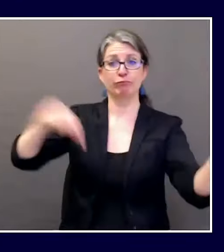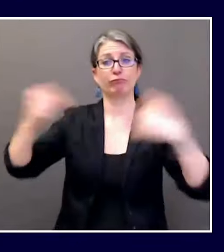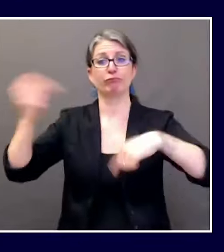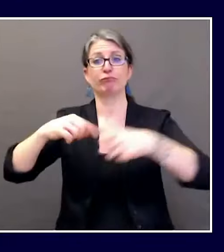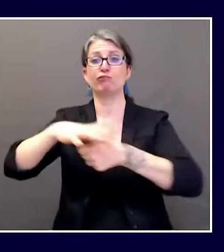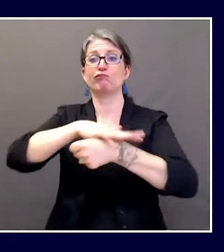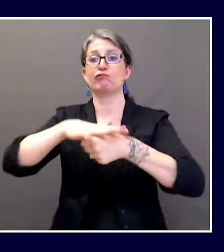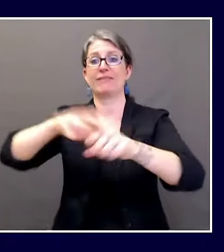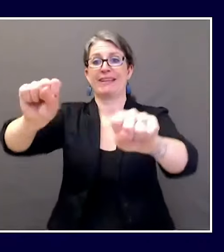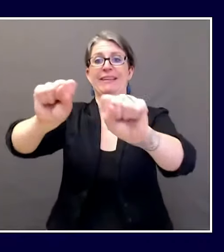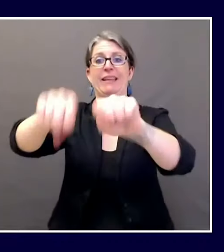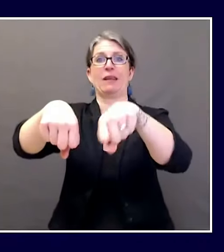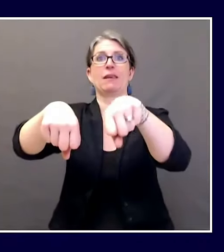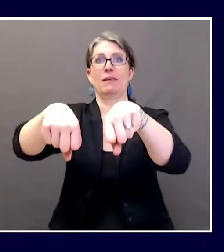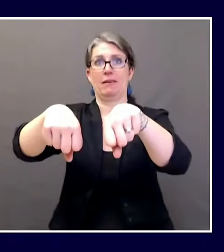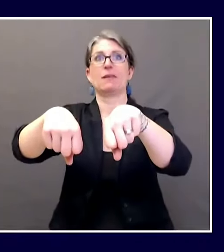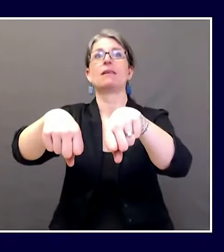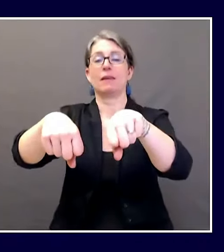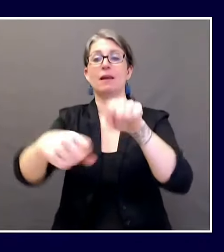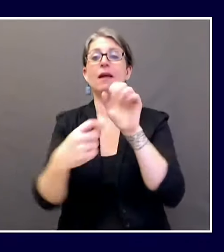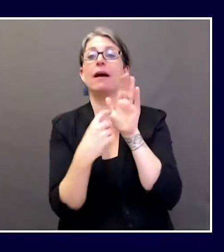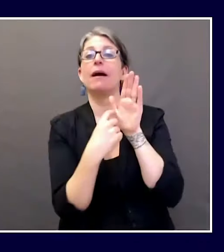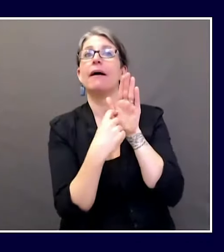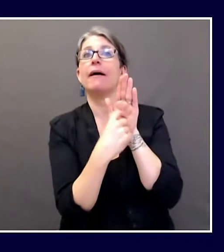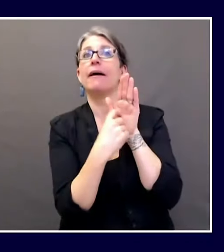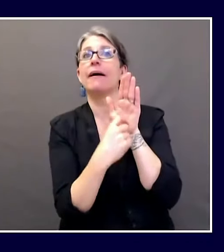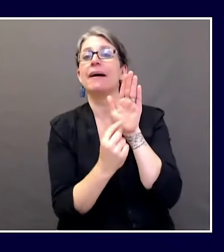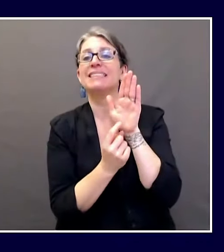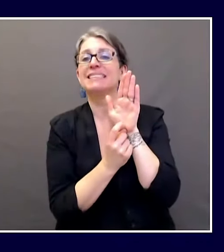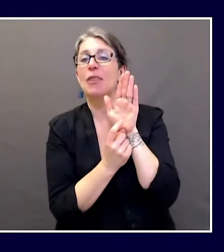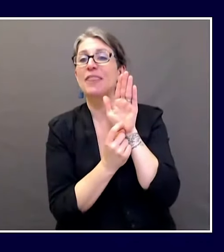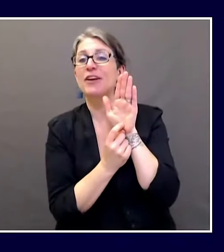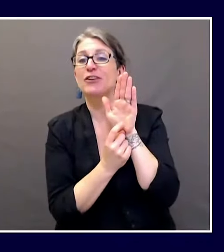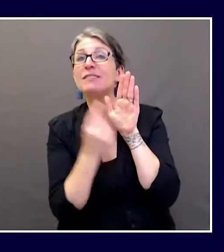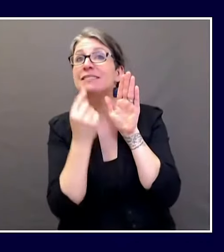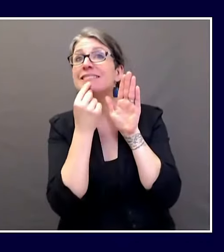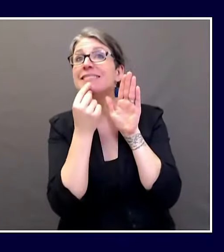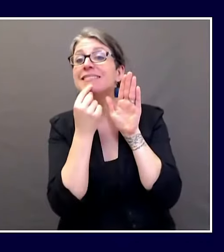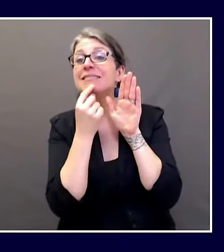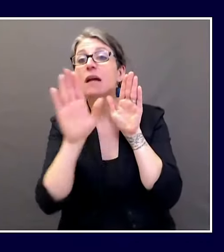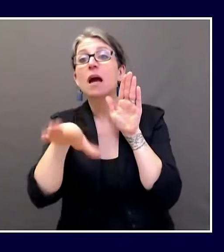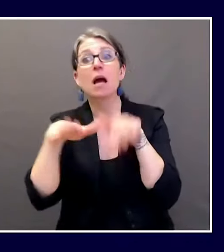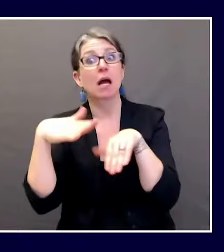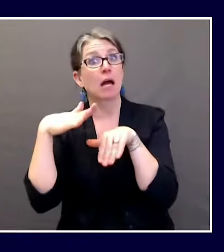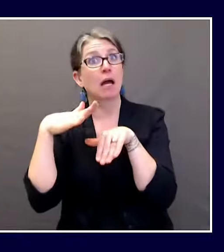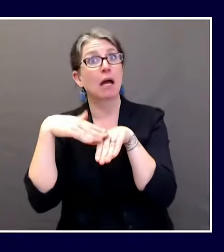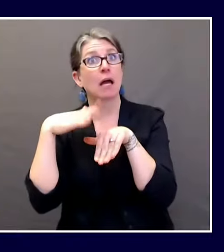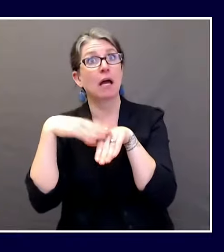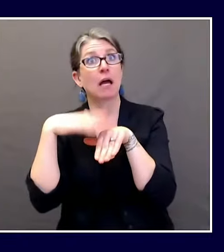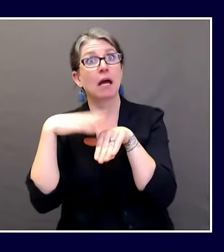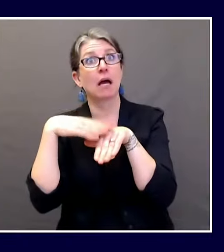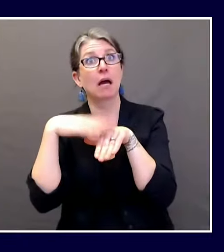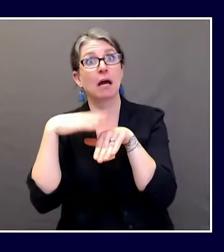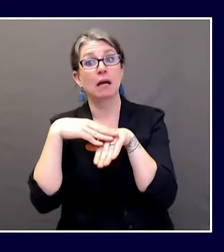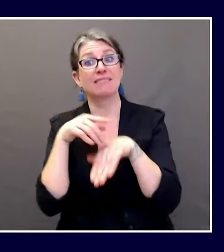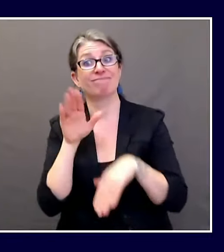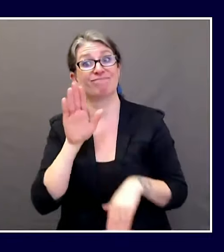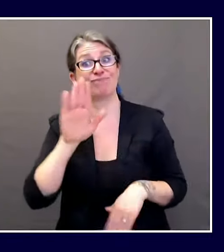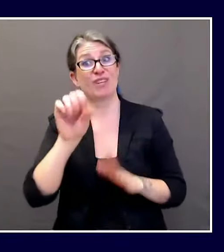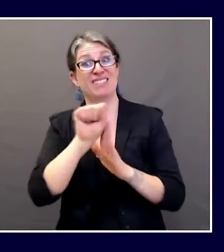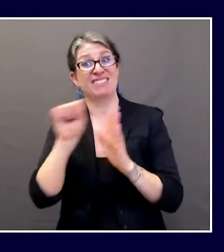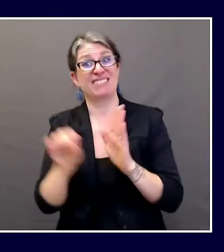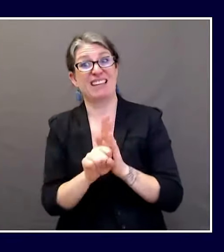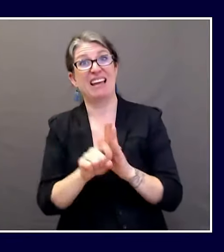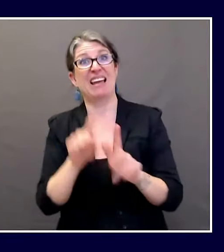the authority, per the governor's recent executive order, working in partnership with others, to reinstate travel requirements